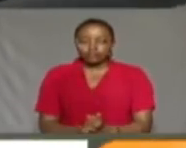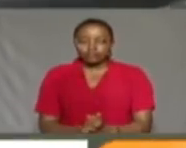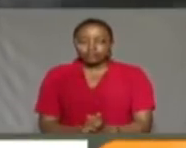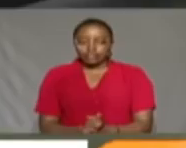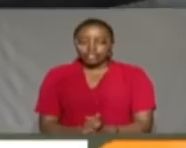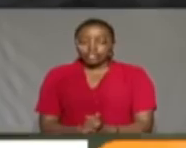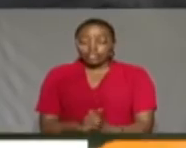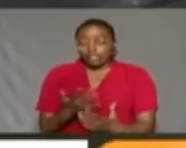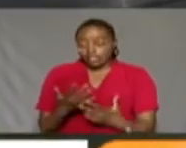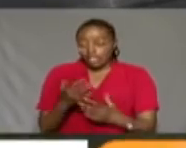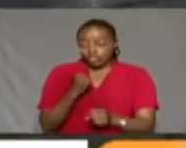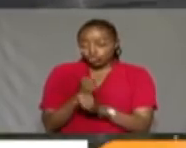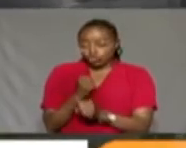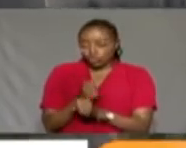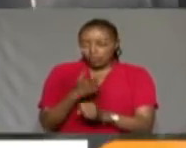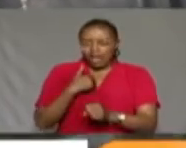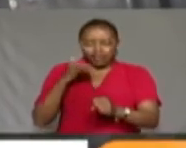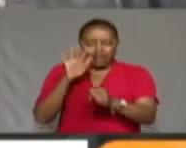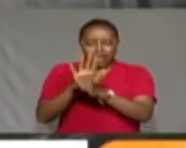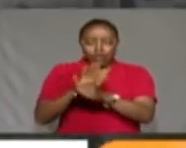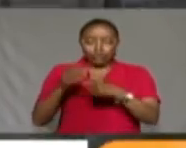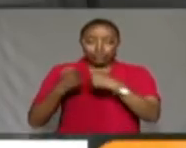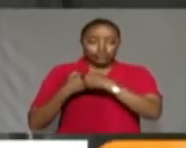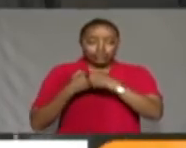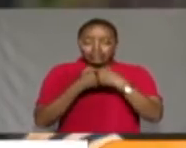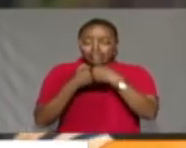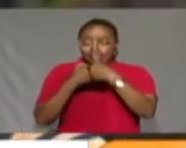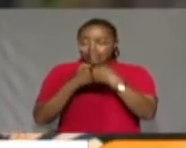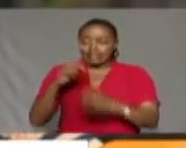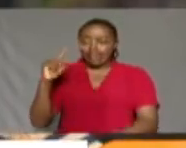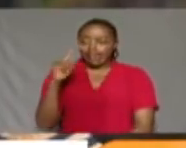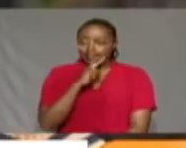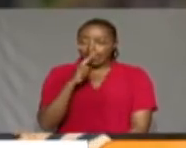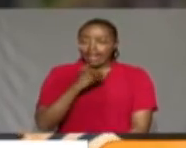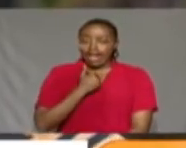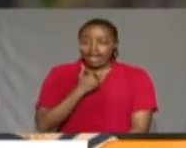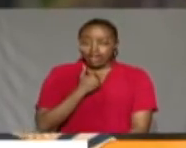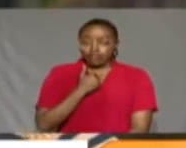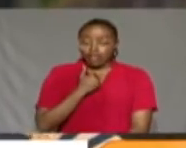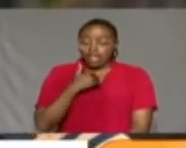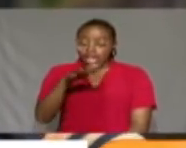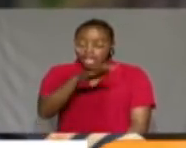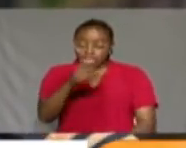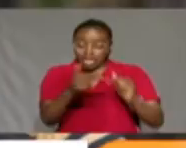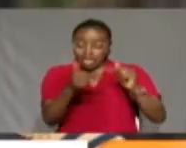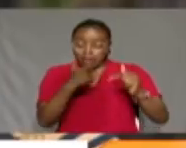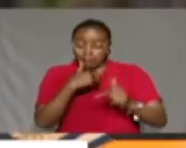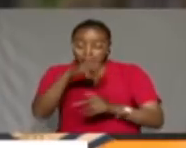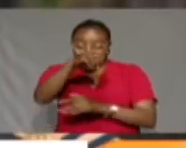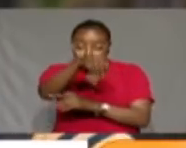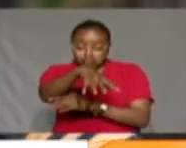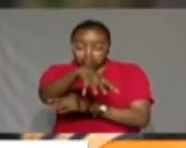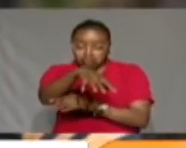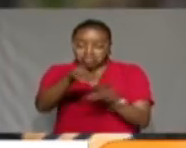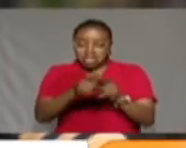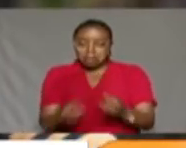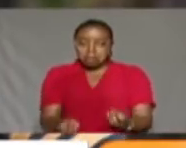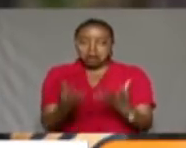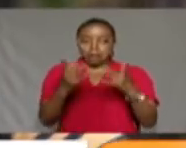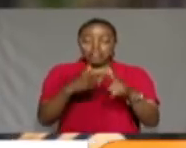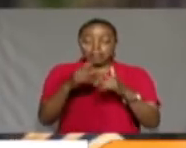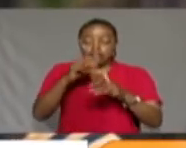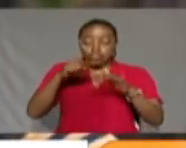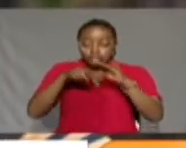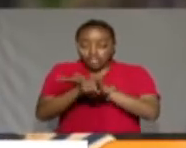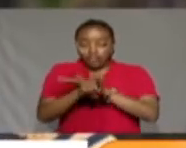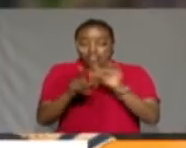Theirs is a job fraught with many challenges and risks. In an area where the enemy might have planted mines, you find that if you are a diver